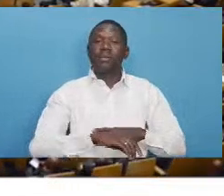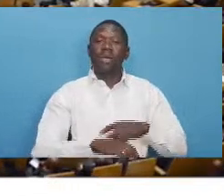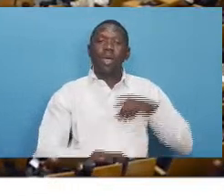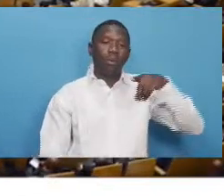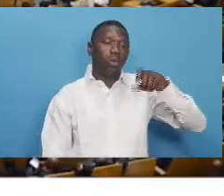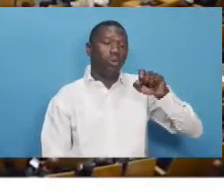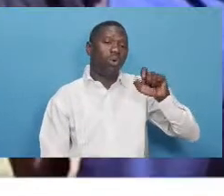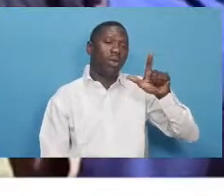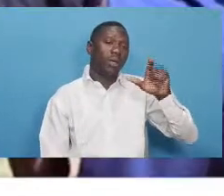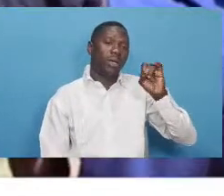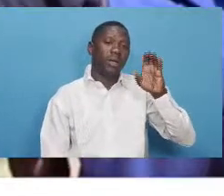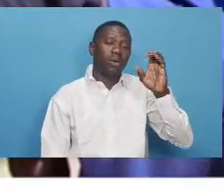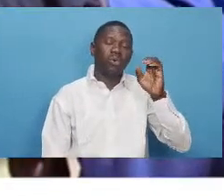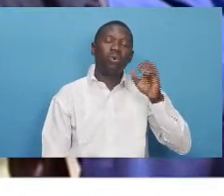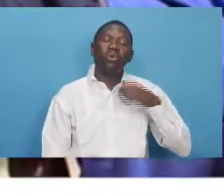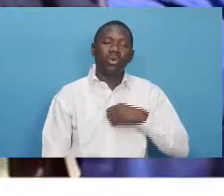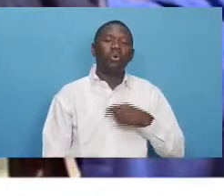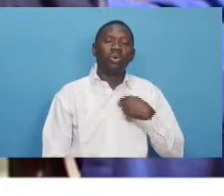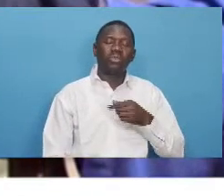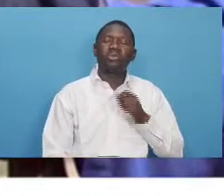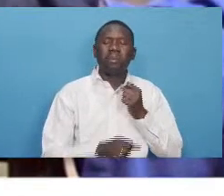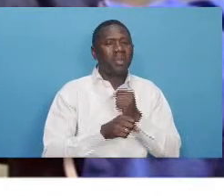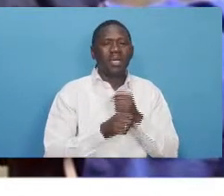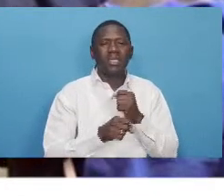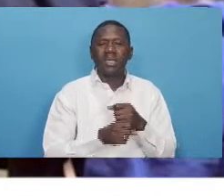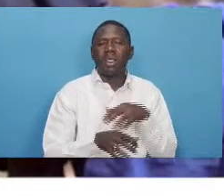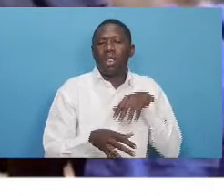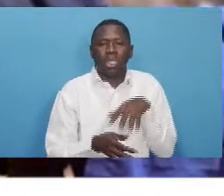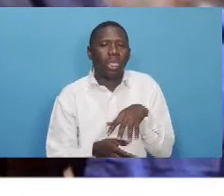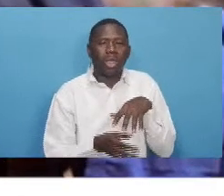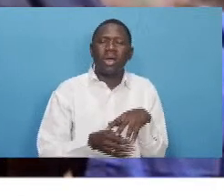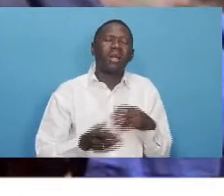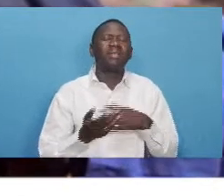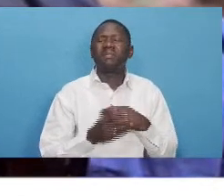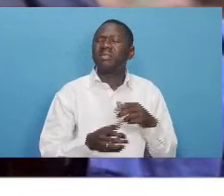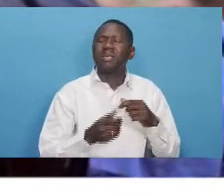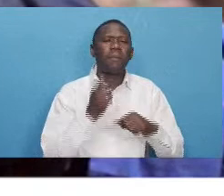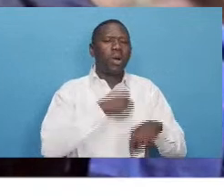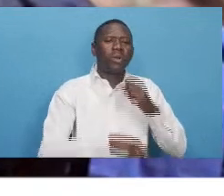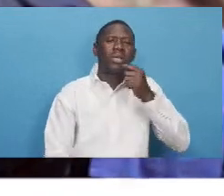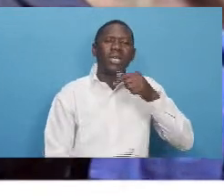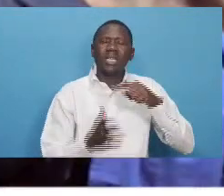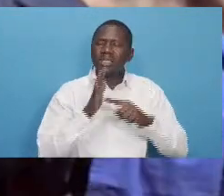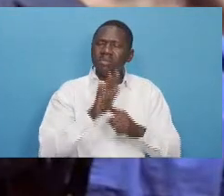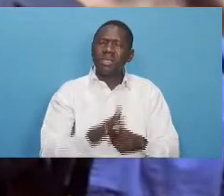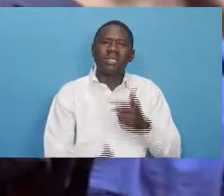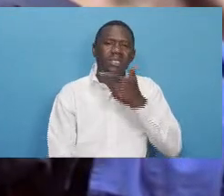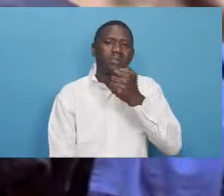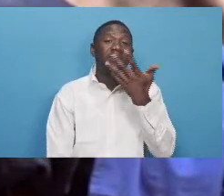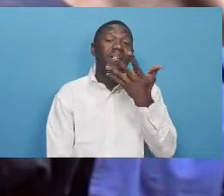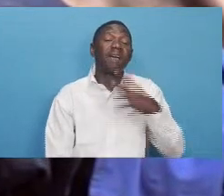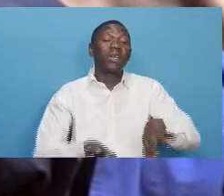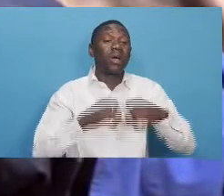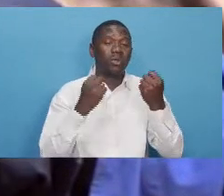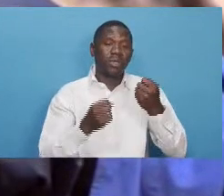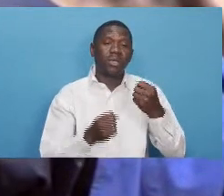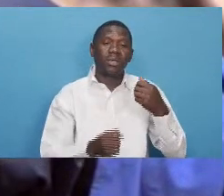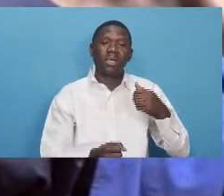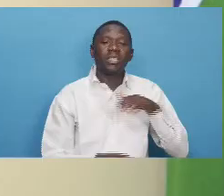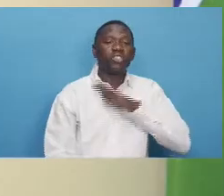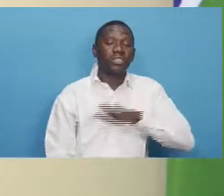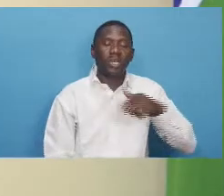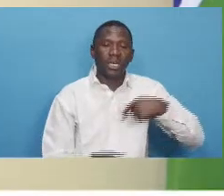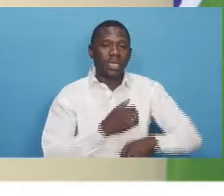was paralyzing an estimated 75,000 children annually in Africa. Dr. Tirune further